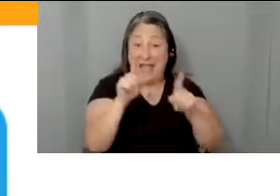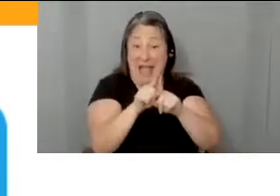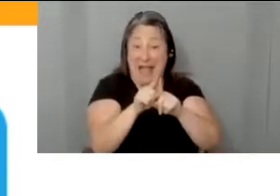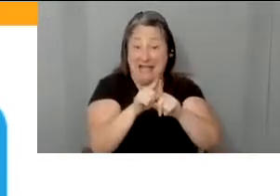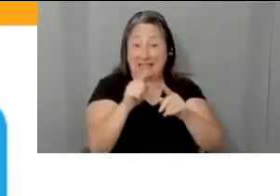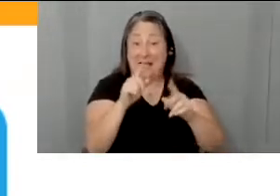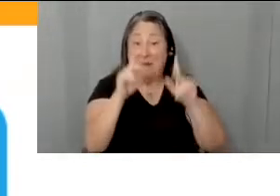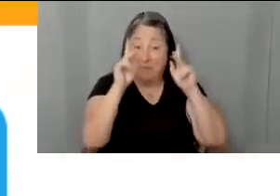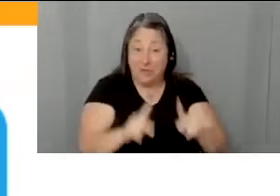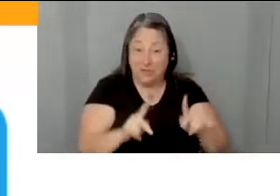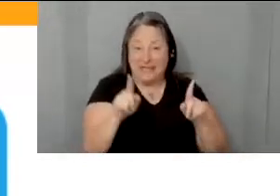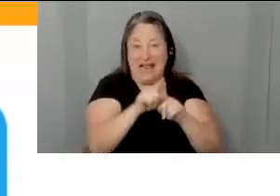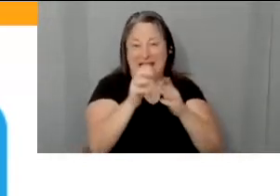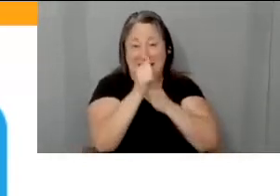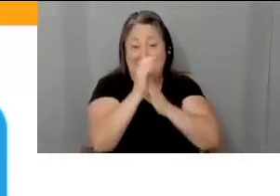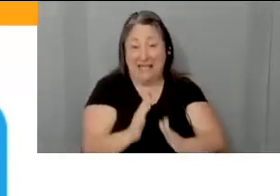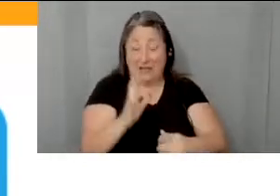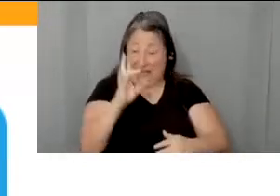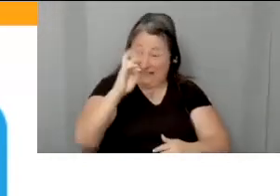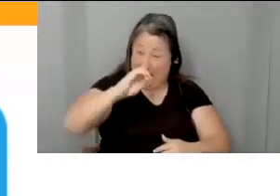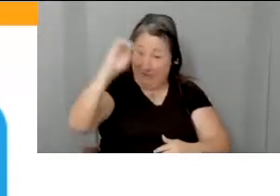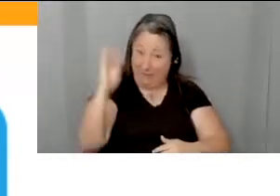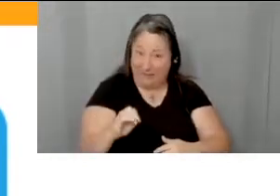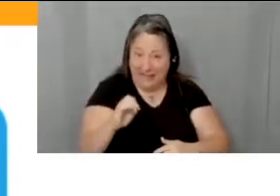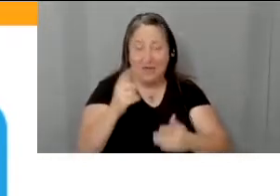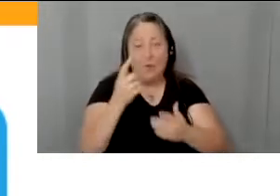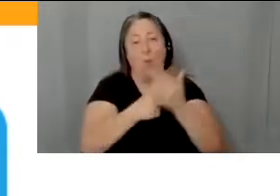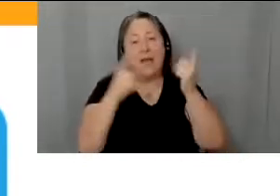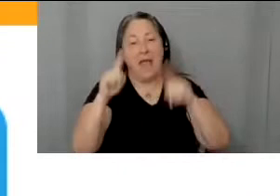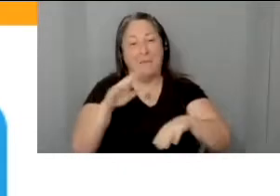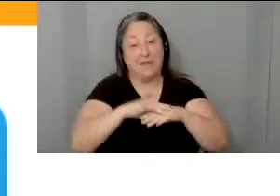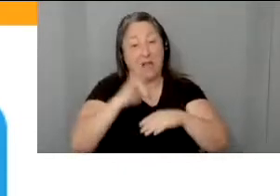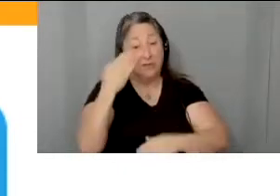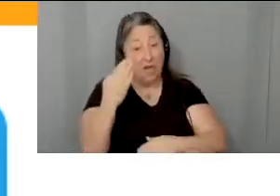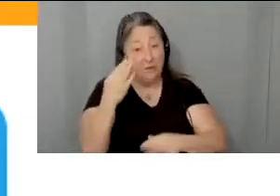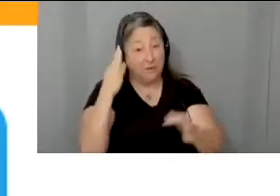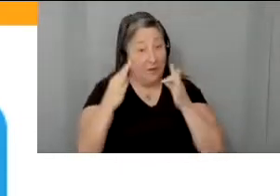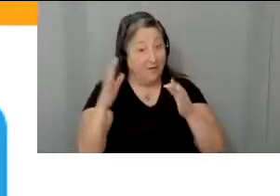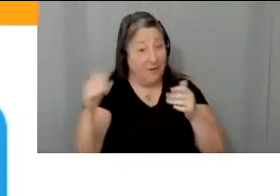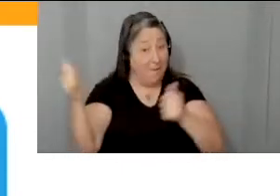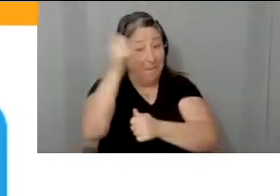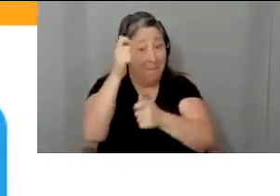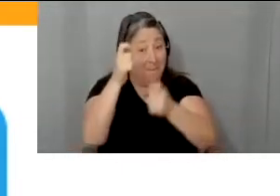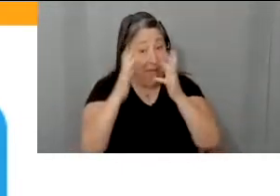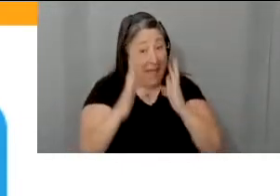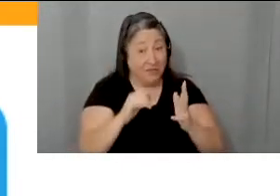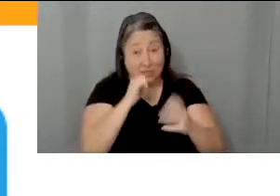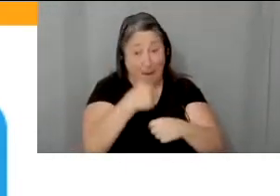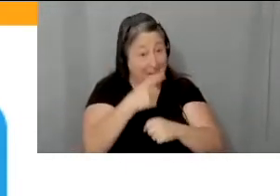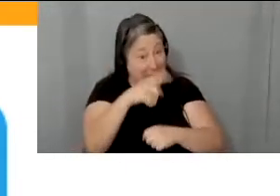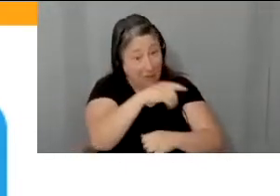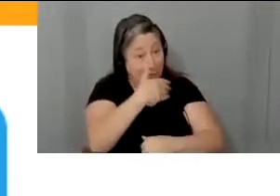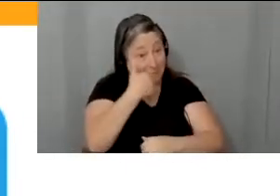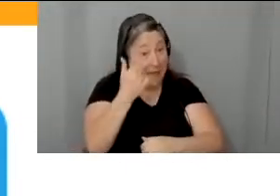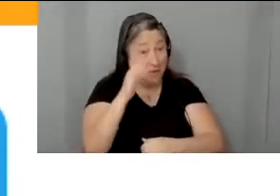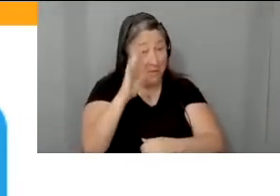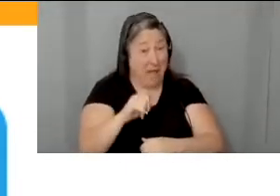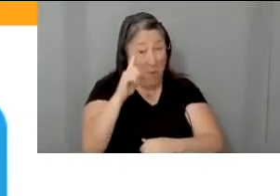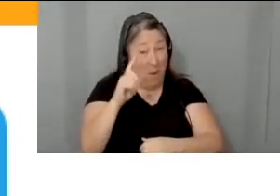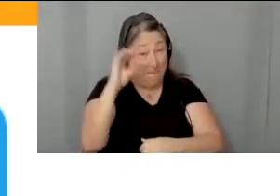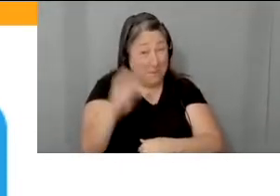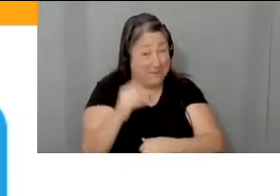that is what happens on the job. So if you don't have a manager who is making you better, by 1% every